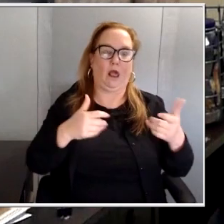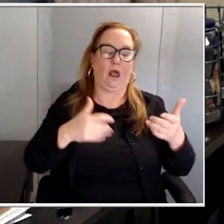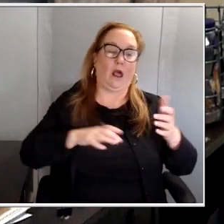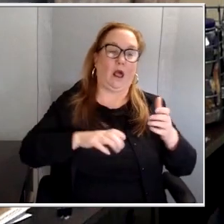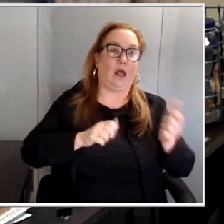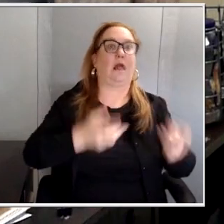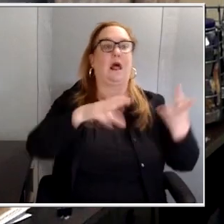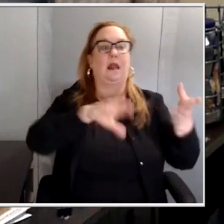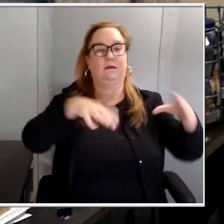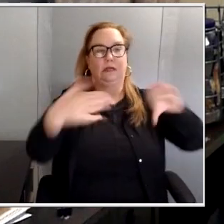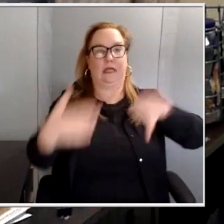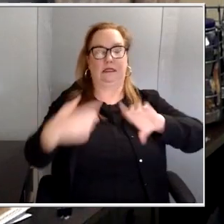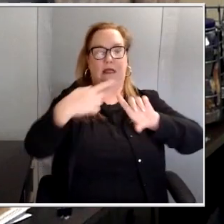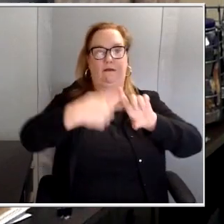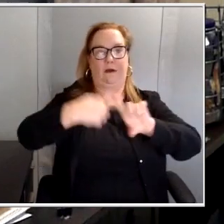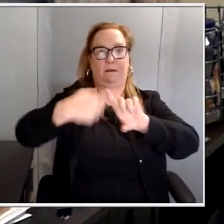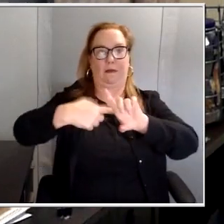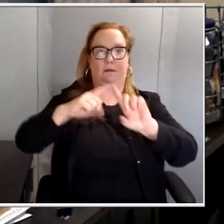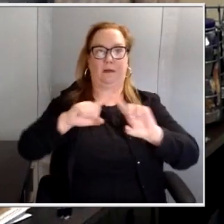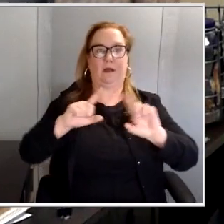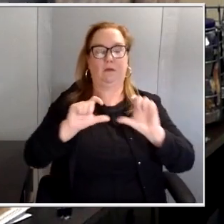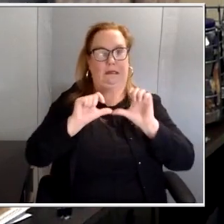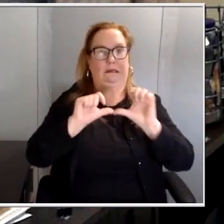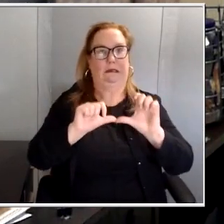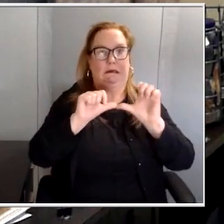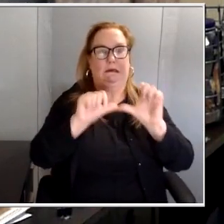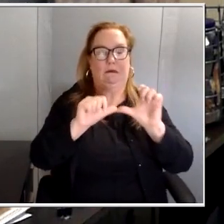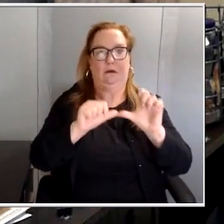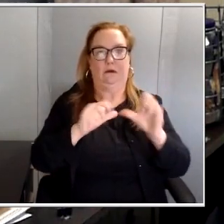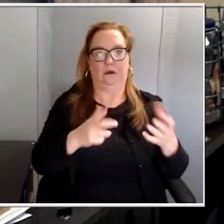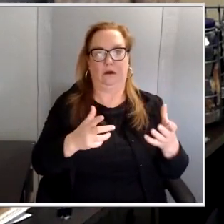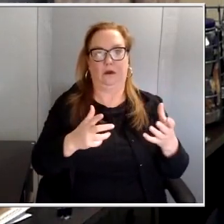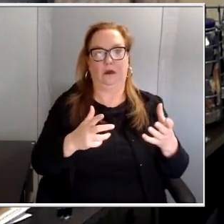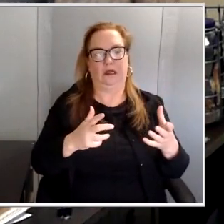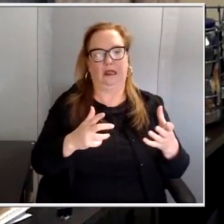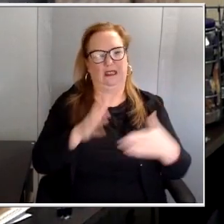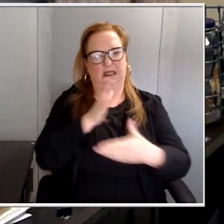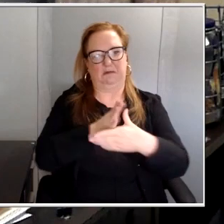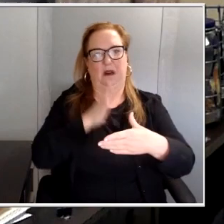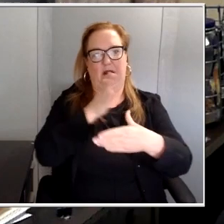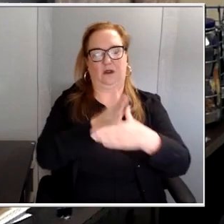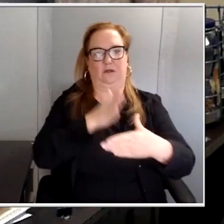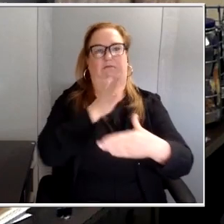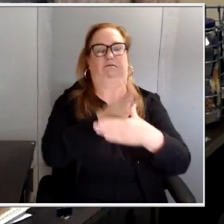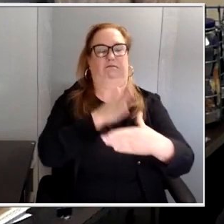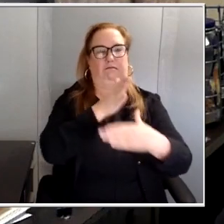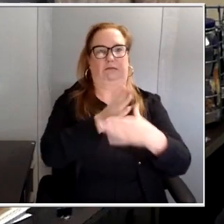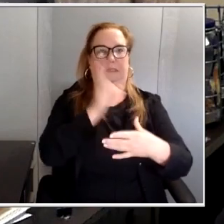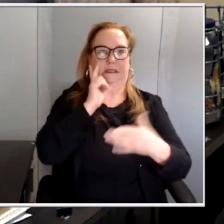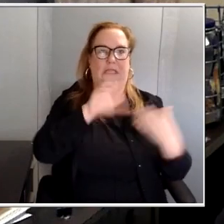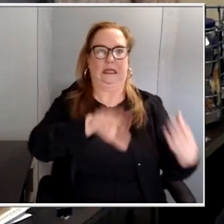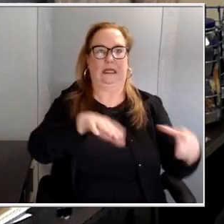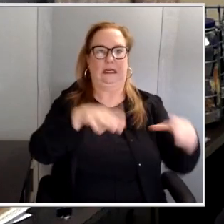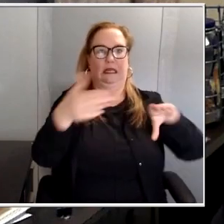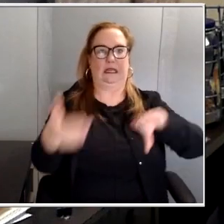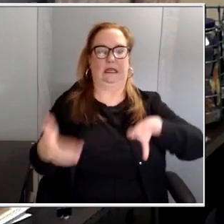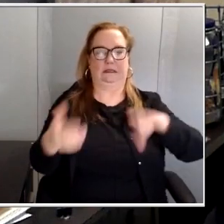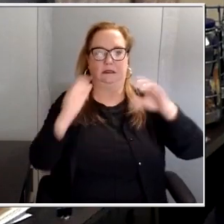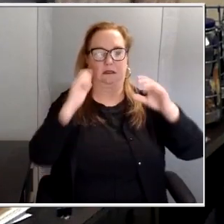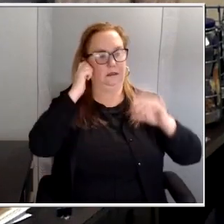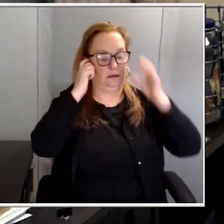per month, but we continue to smolder along, and that's a disturbing trend that we continue to see those deaths again from the